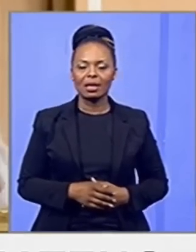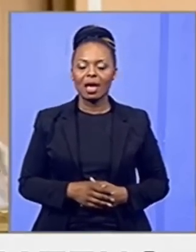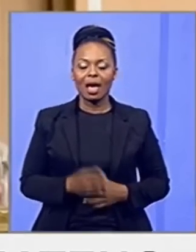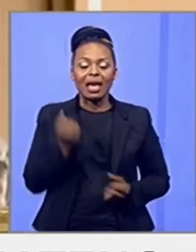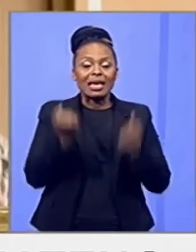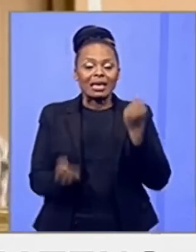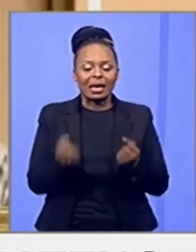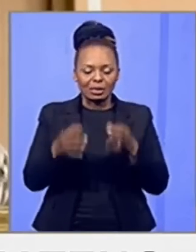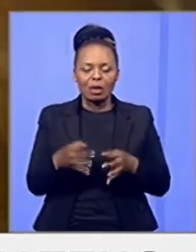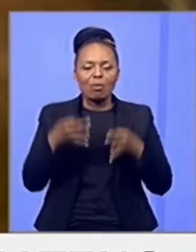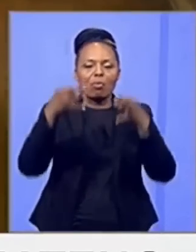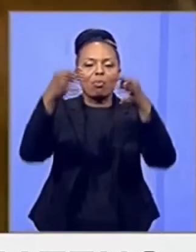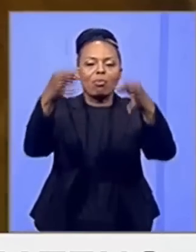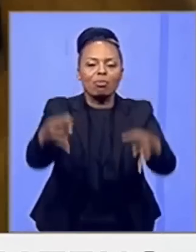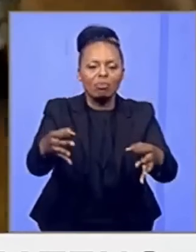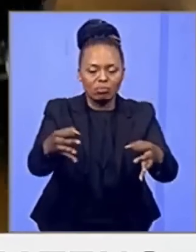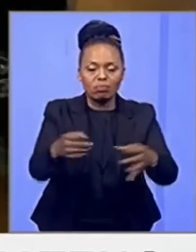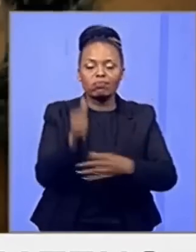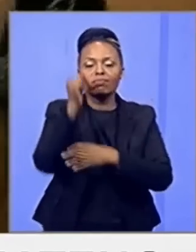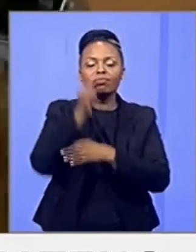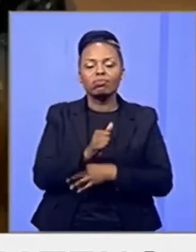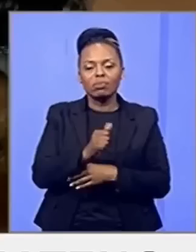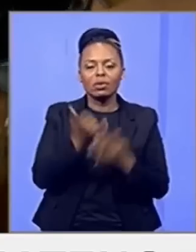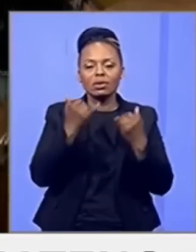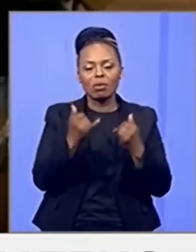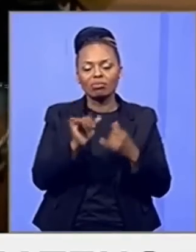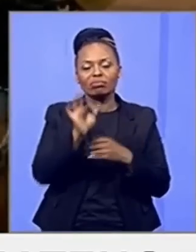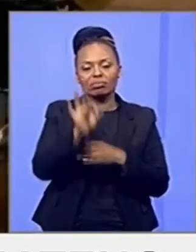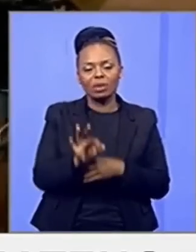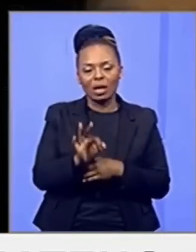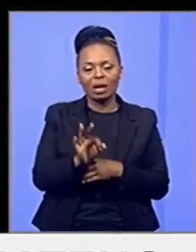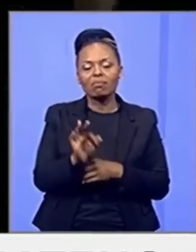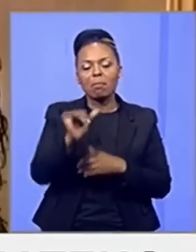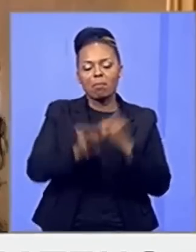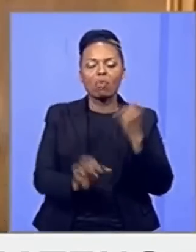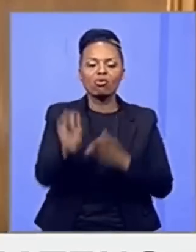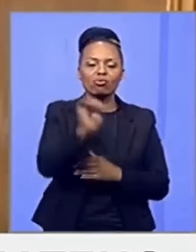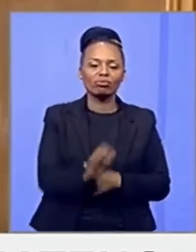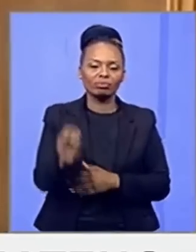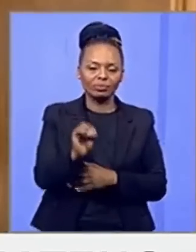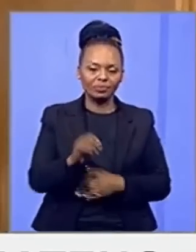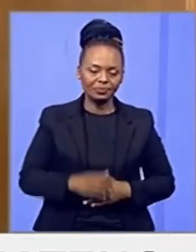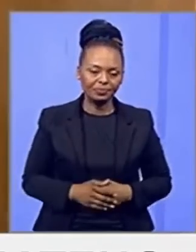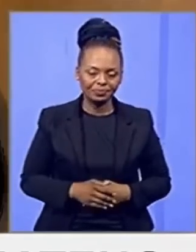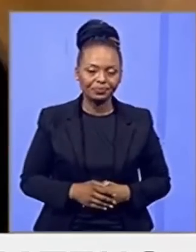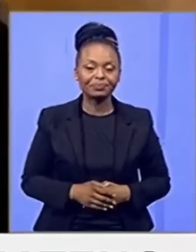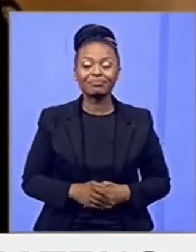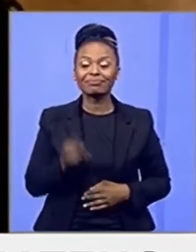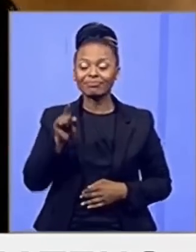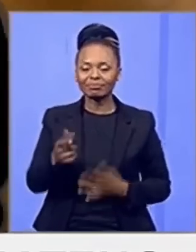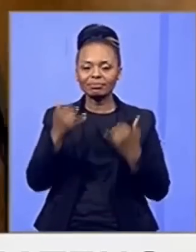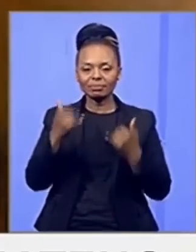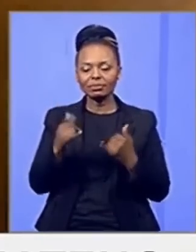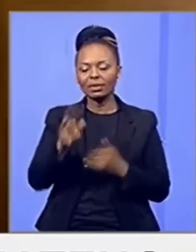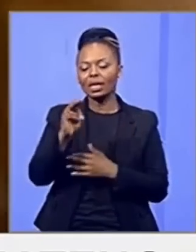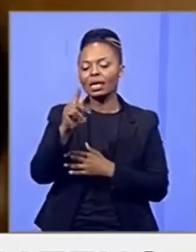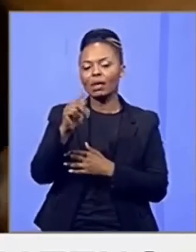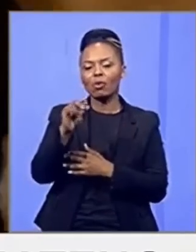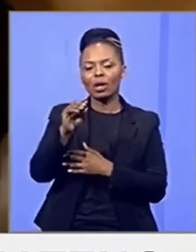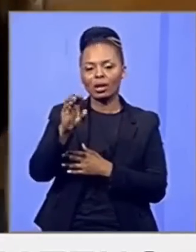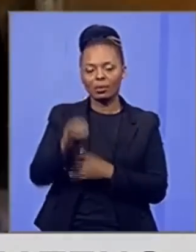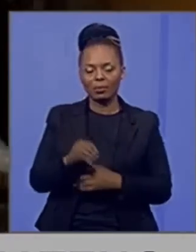buseditswe morao ho fihlela ka la 30 kgweding ya Mphalane. Tlaleho ena e hlophisitswe ke Kamogelo Siekwi, nna